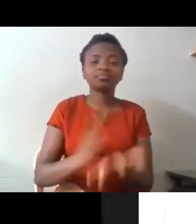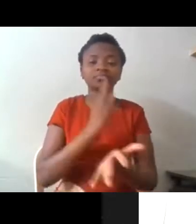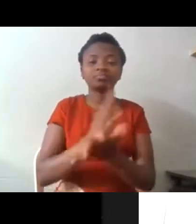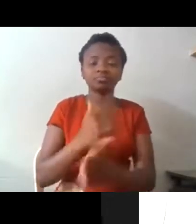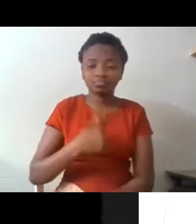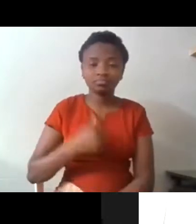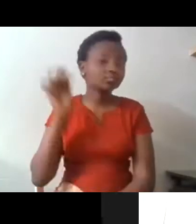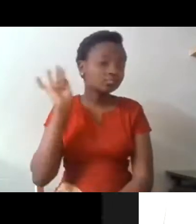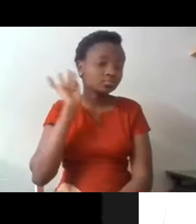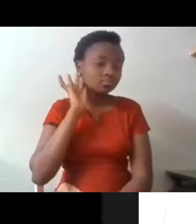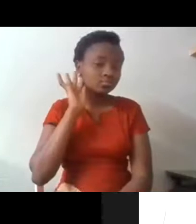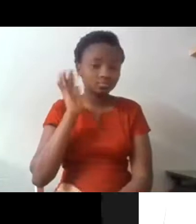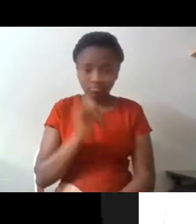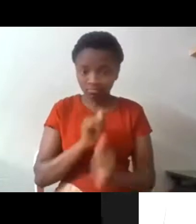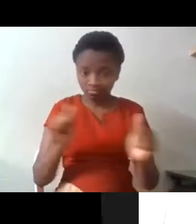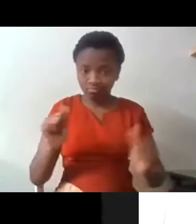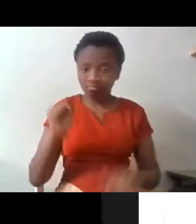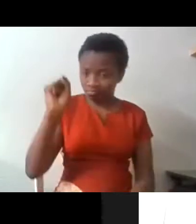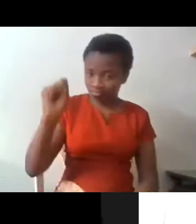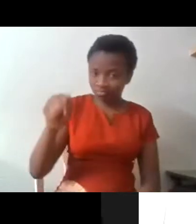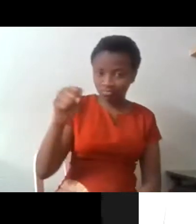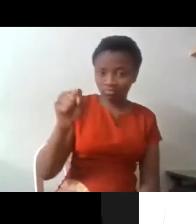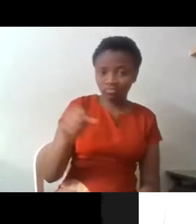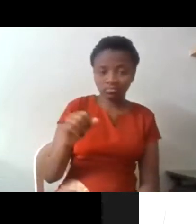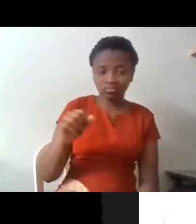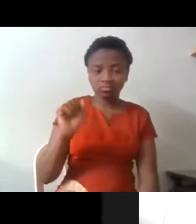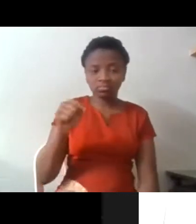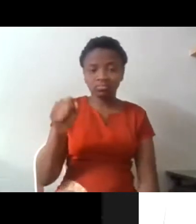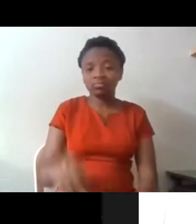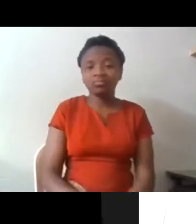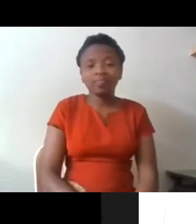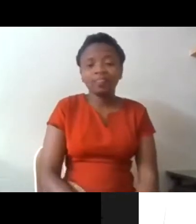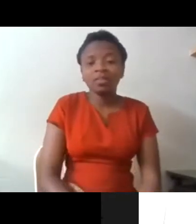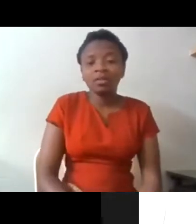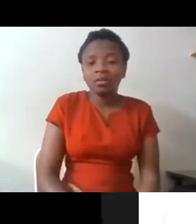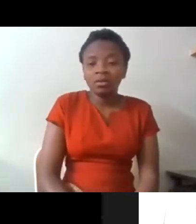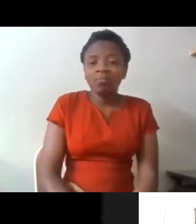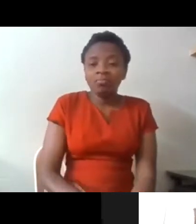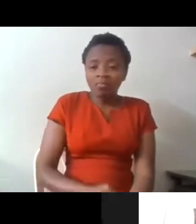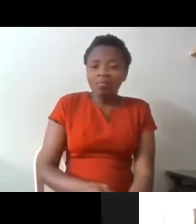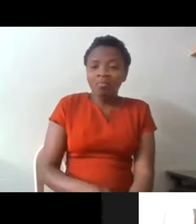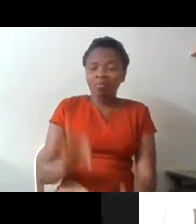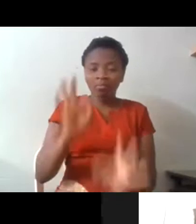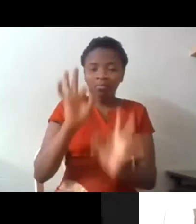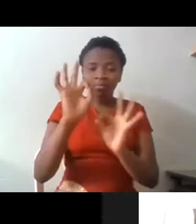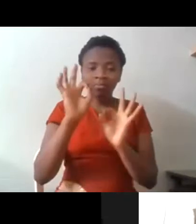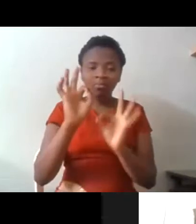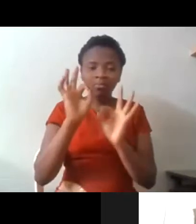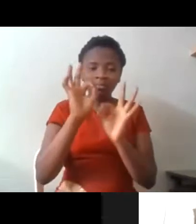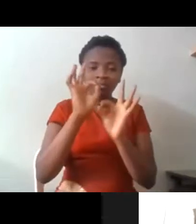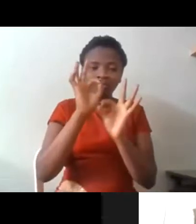right? Yes, we can, David. Yes, it's working, yeah. Wonderful. Okay, well, thank you for